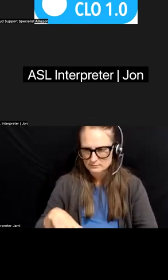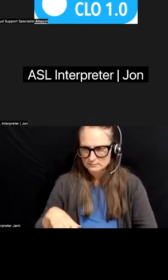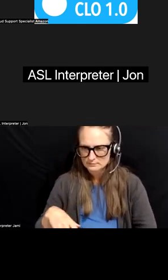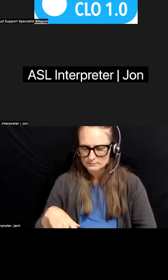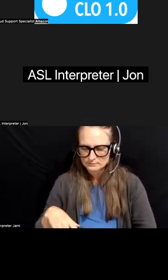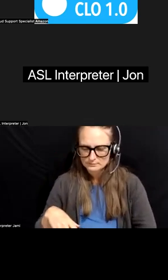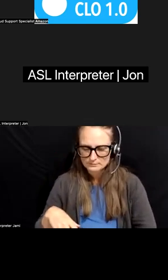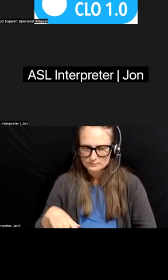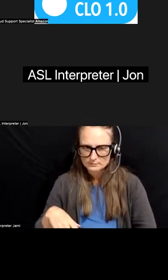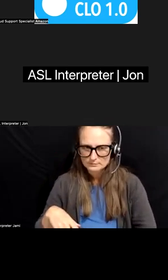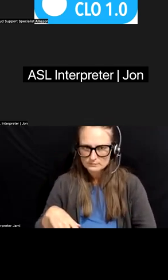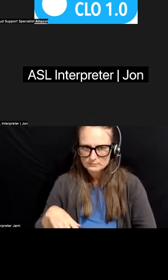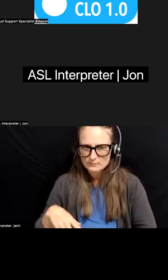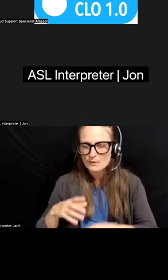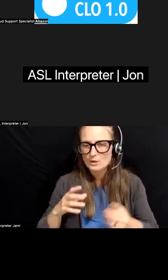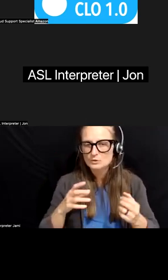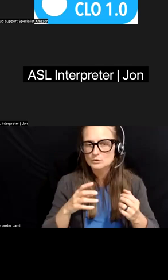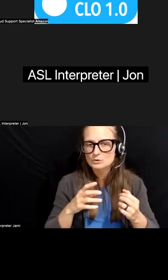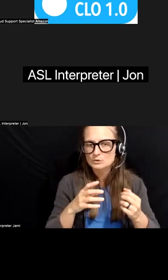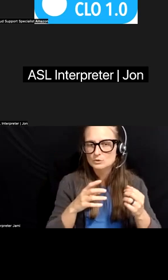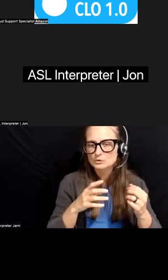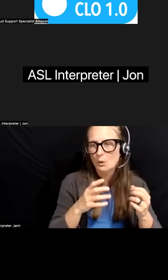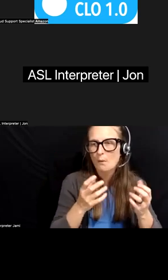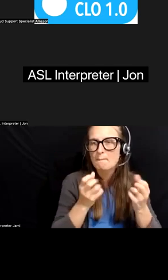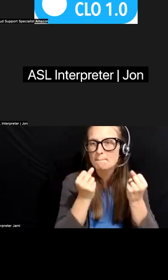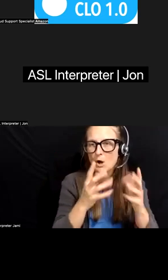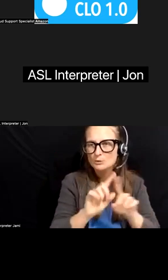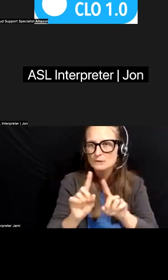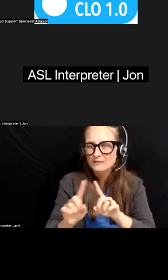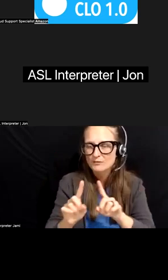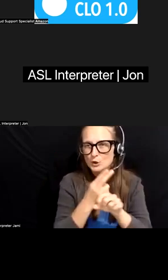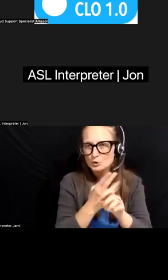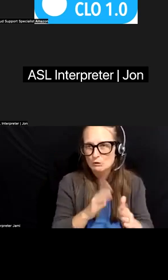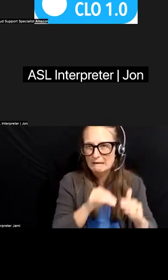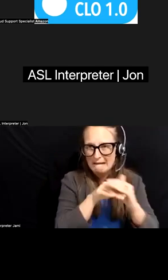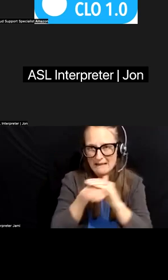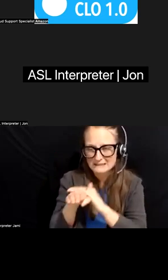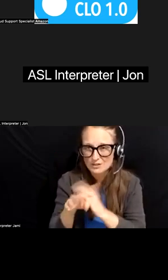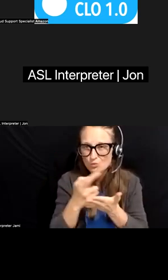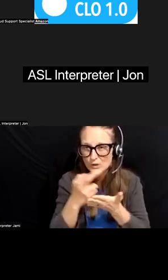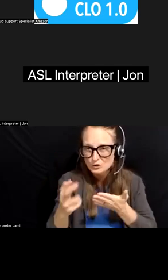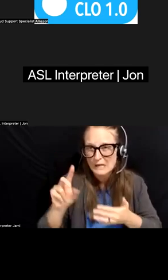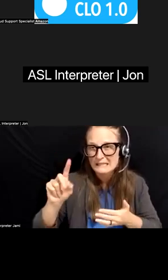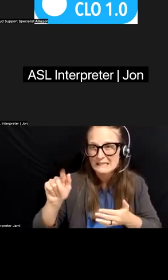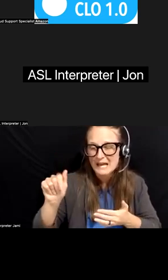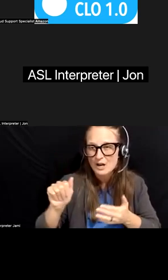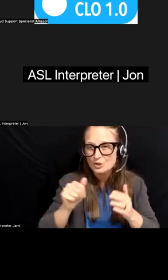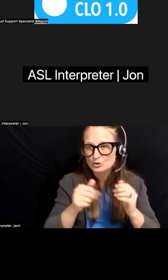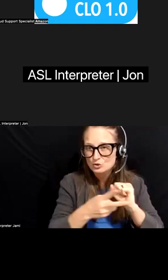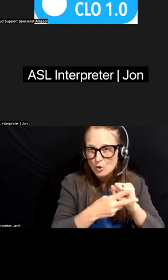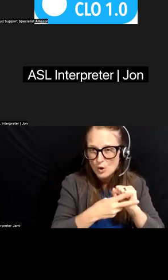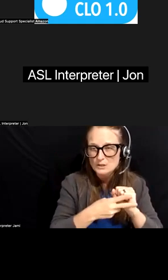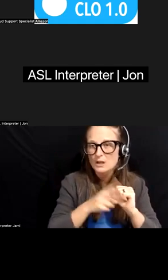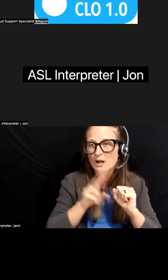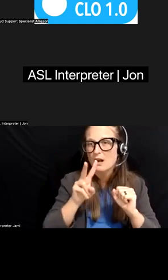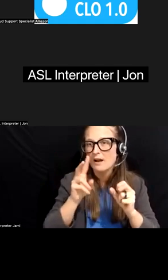explanation? Environment so that multiple users can access them. These resources include data storage, virtualization, that's